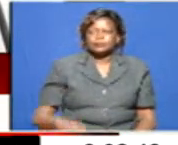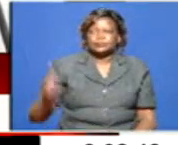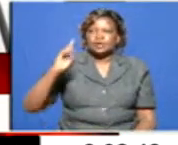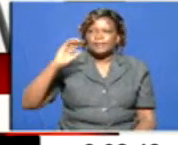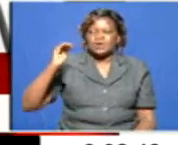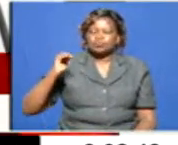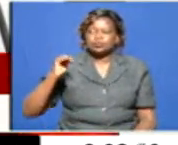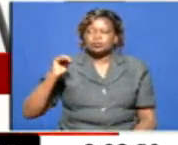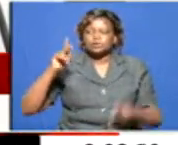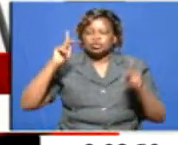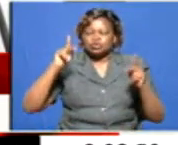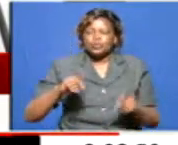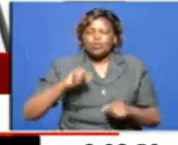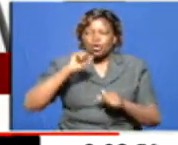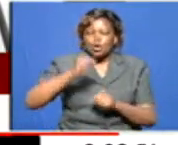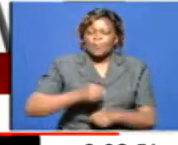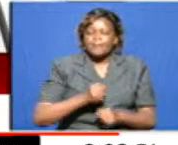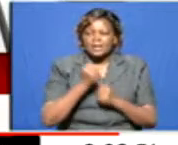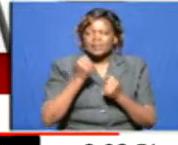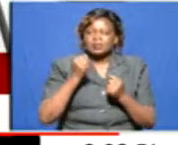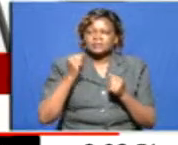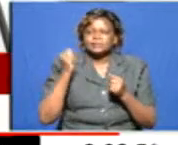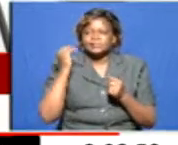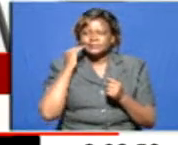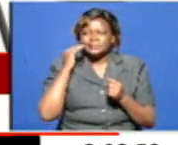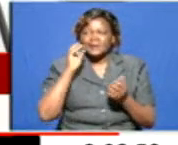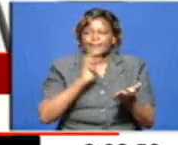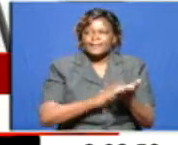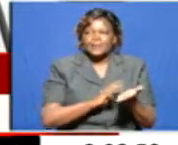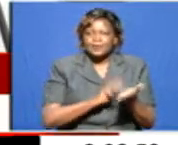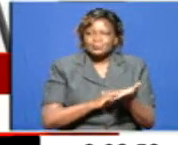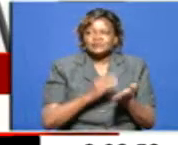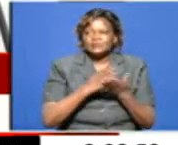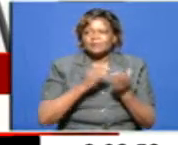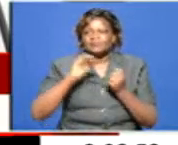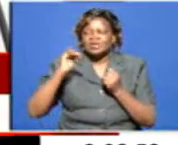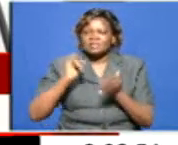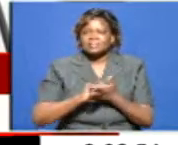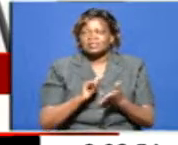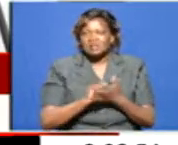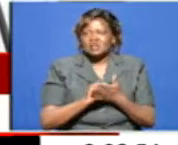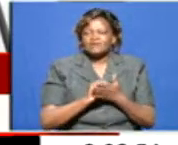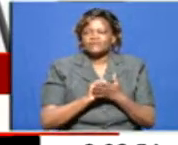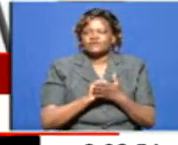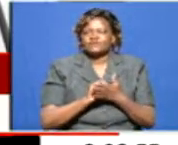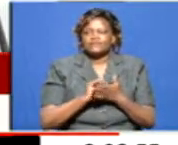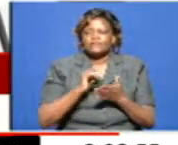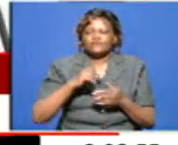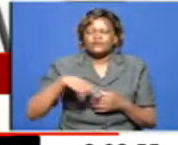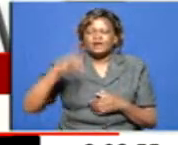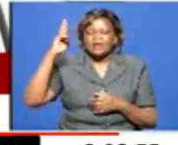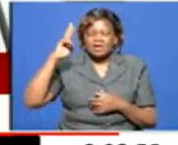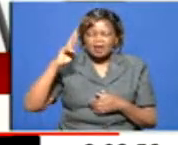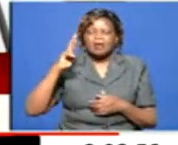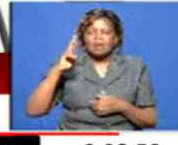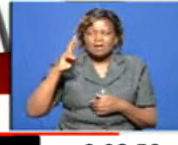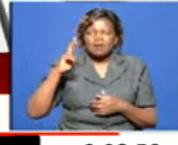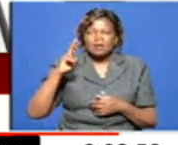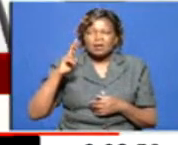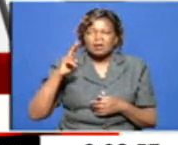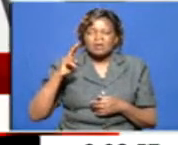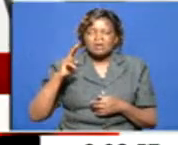Kisumu, Homa Bay, Siaya, Migori are some of the counties that have very high